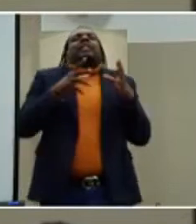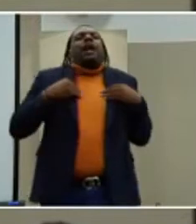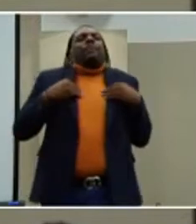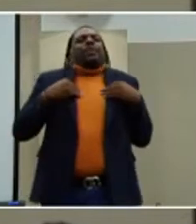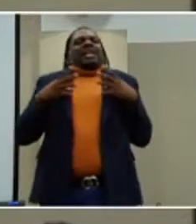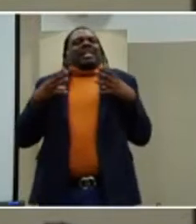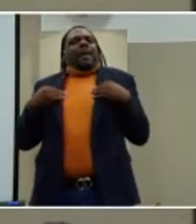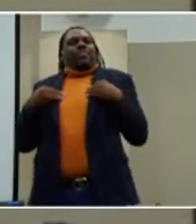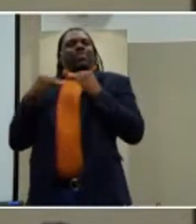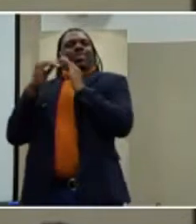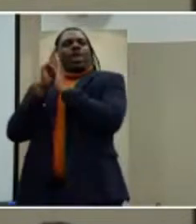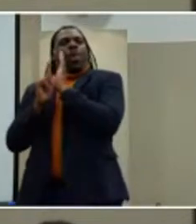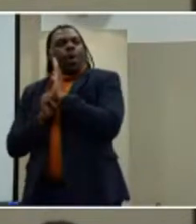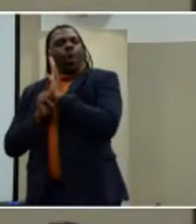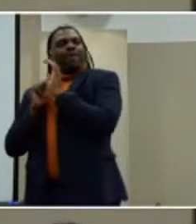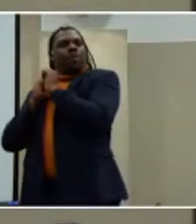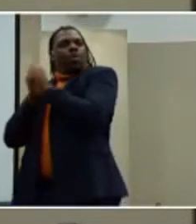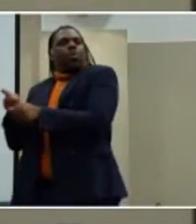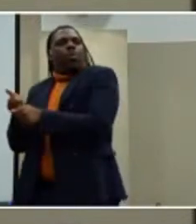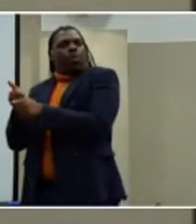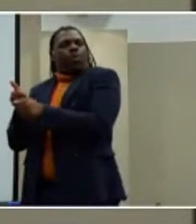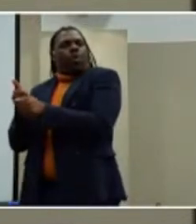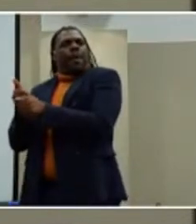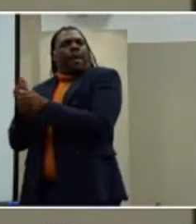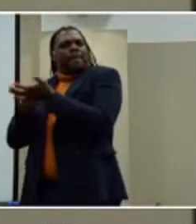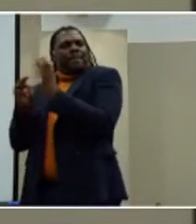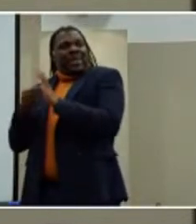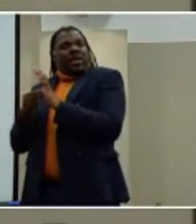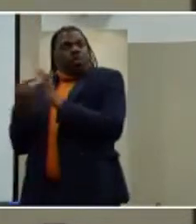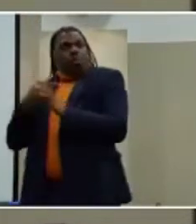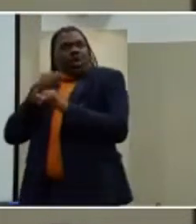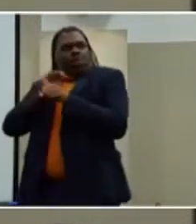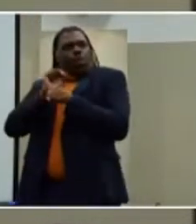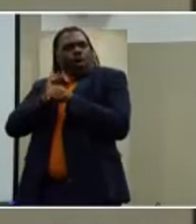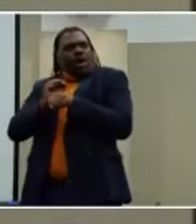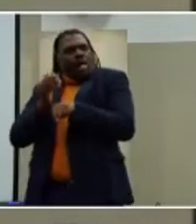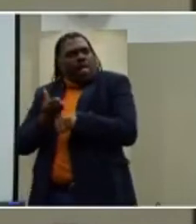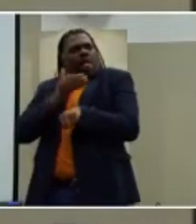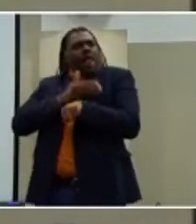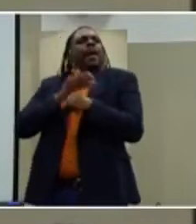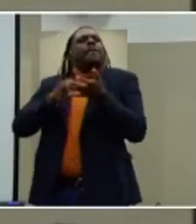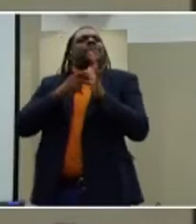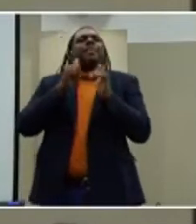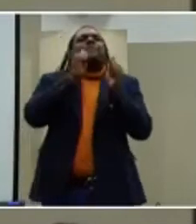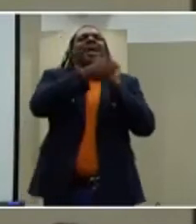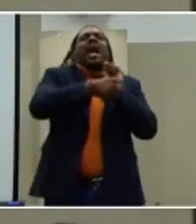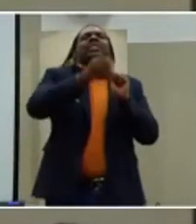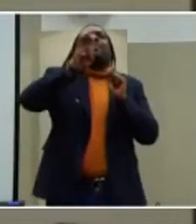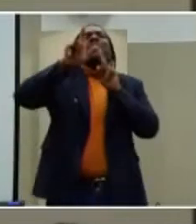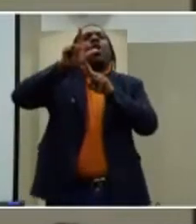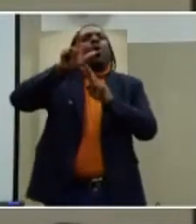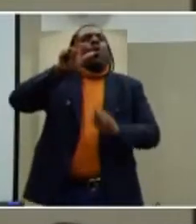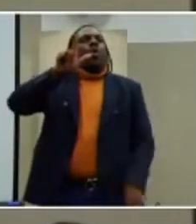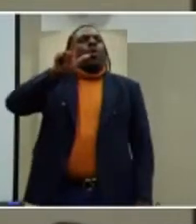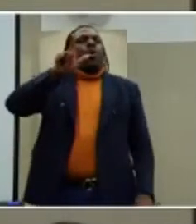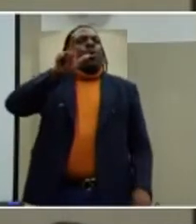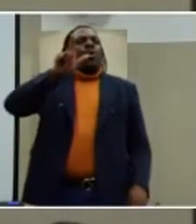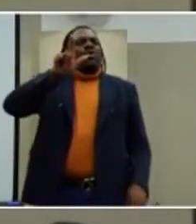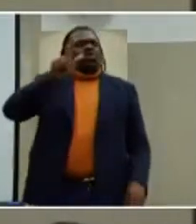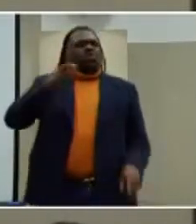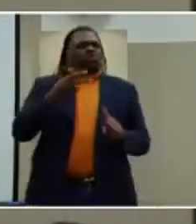legislation that is working on this topic, including Maryland, who just passed a bill a few months